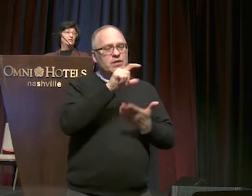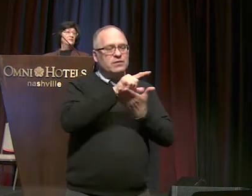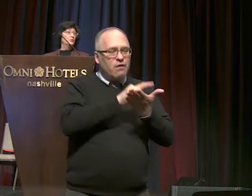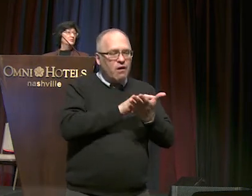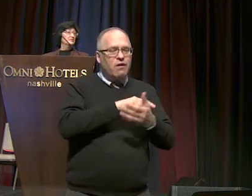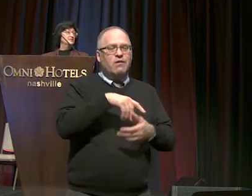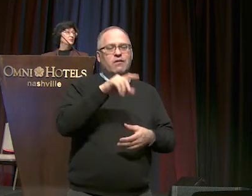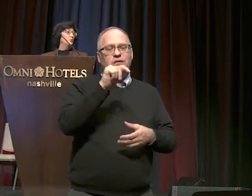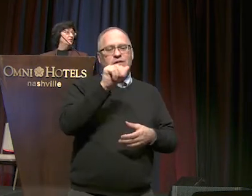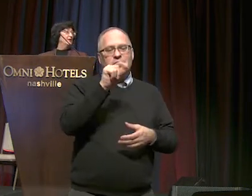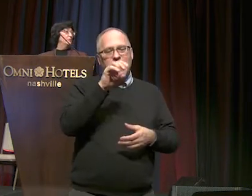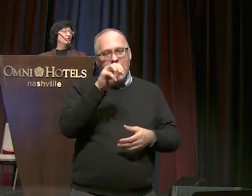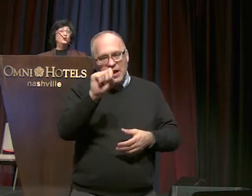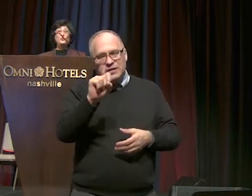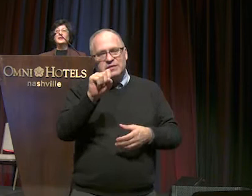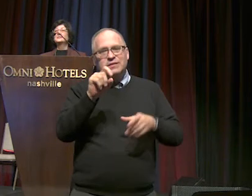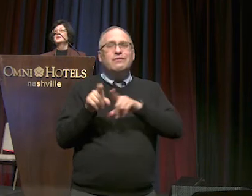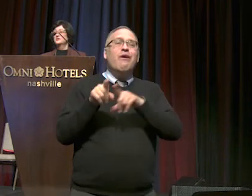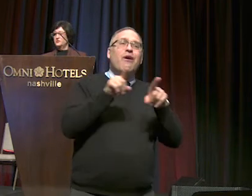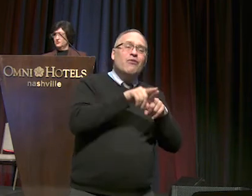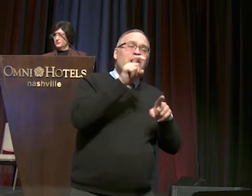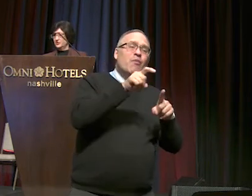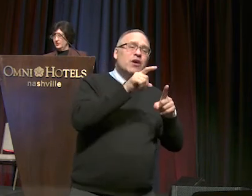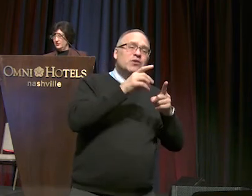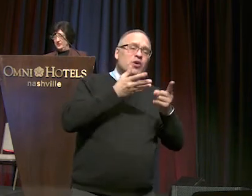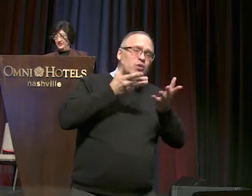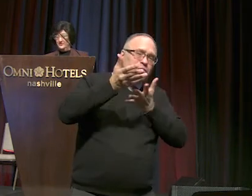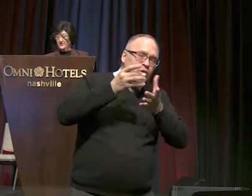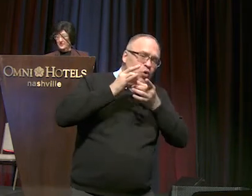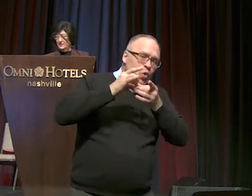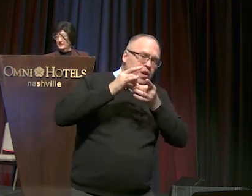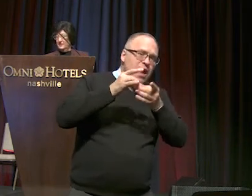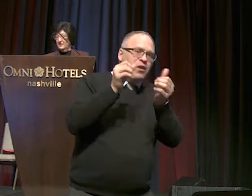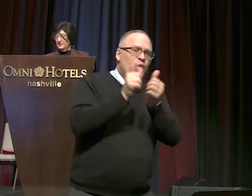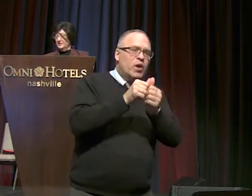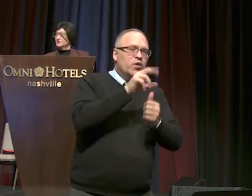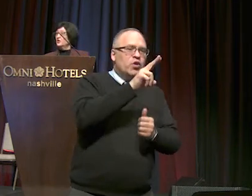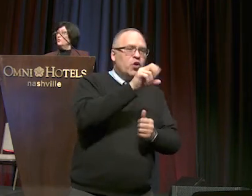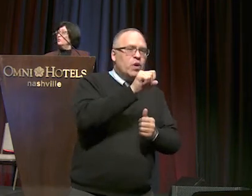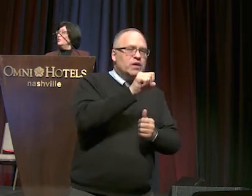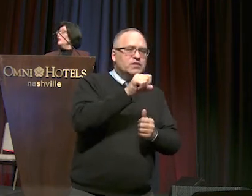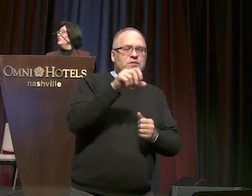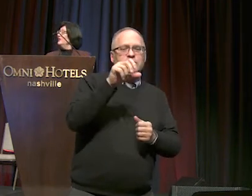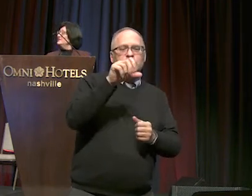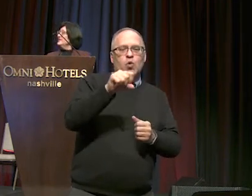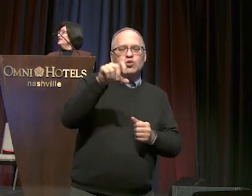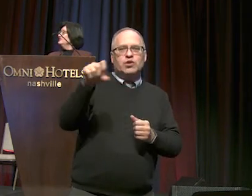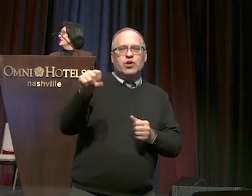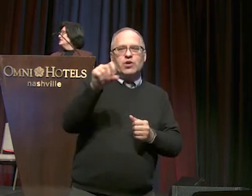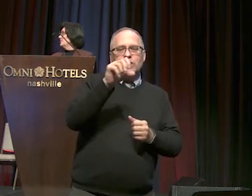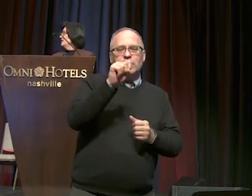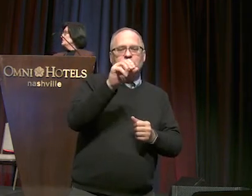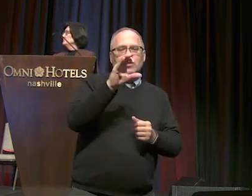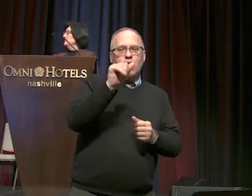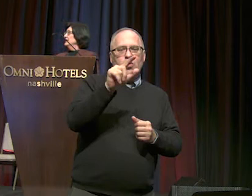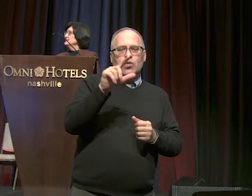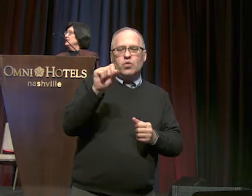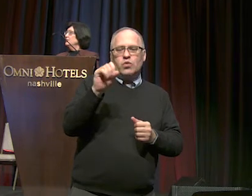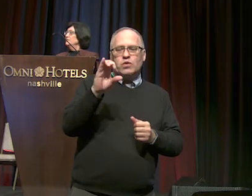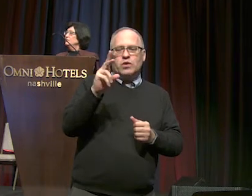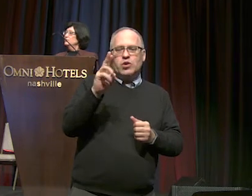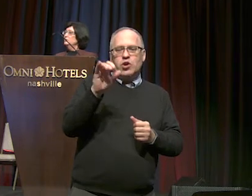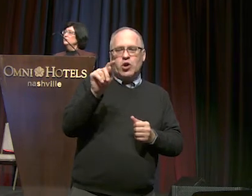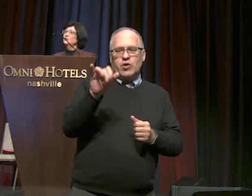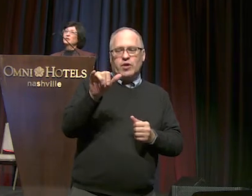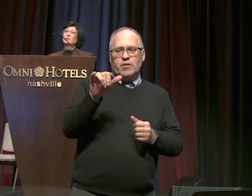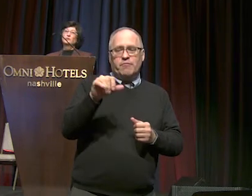to then, of course, coordinate with US Social Security. So it's not just the pension plans,